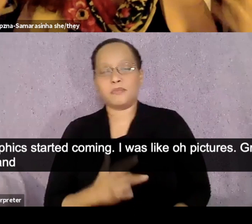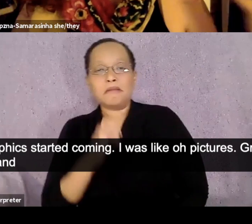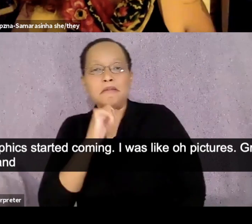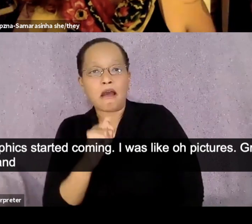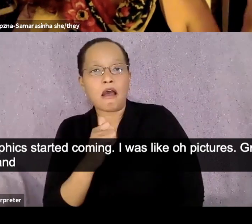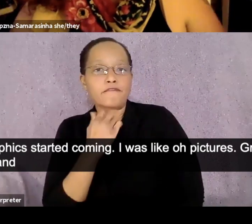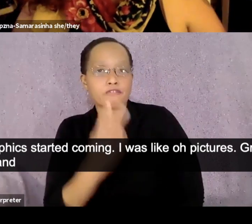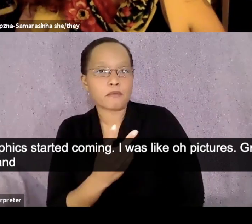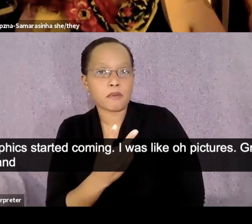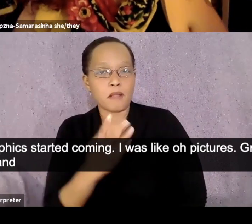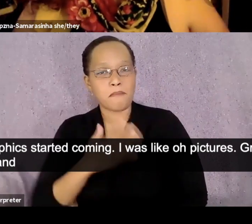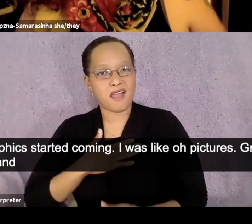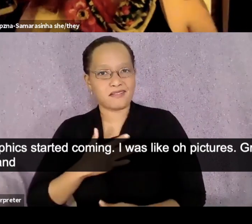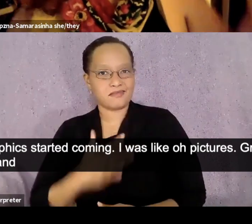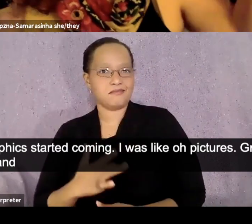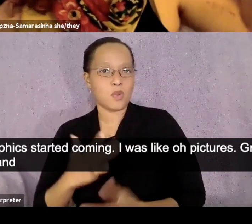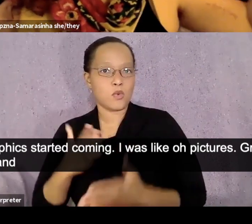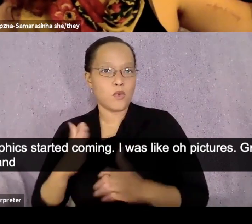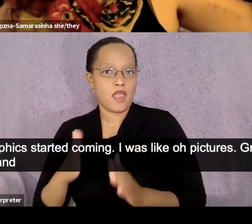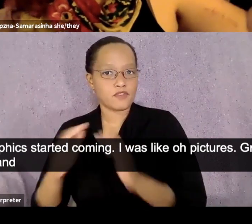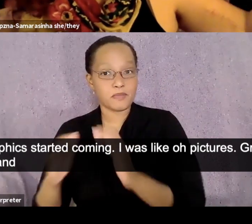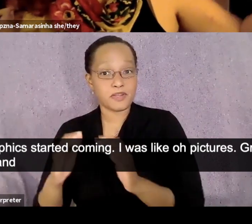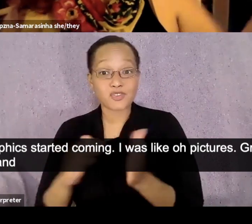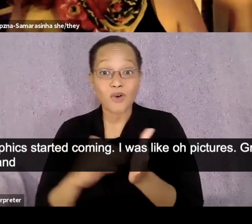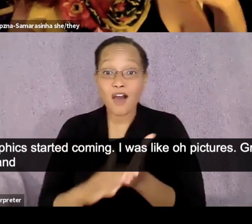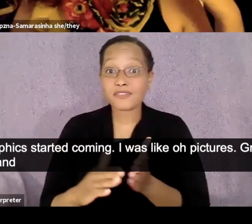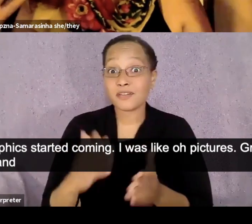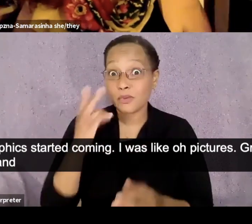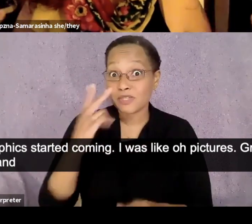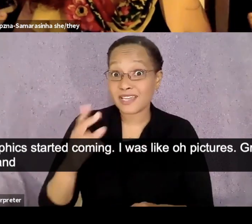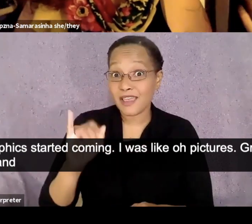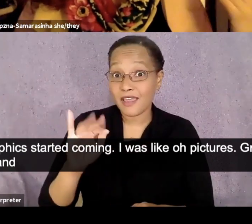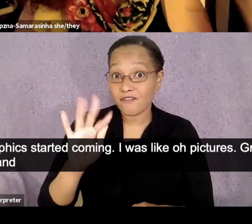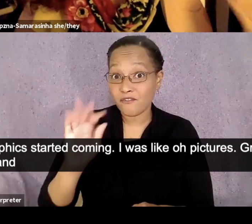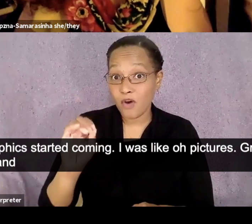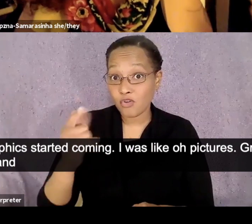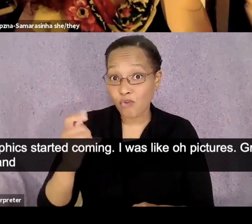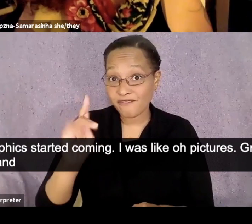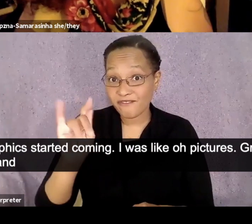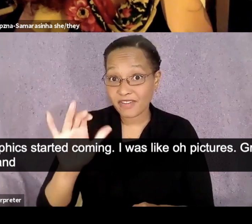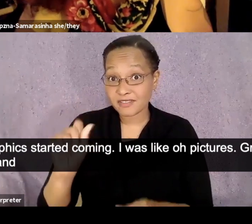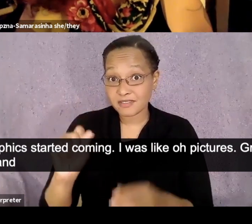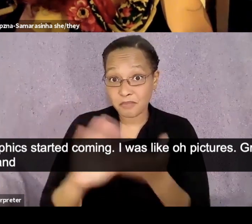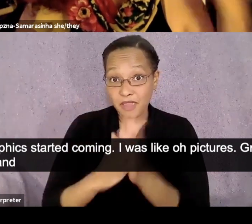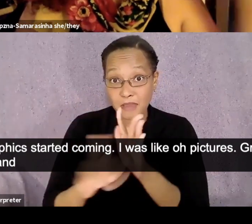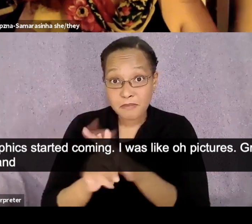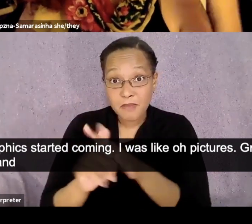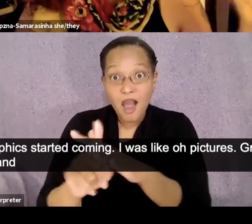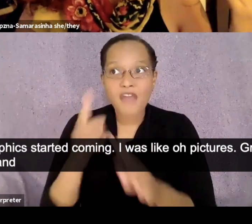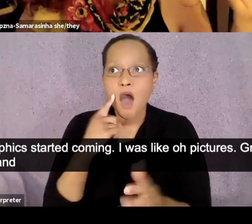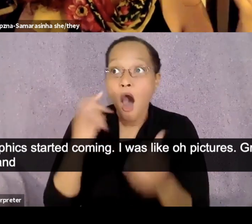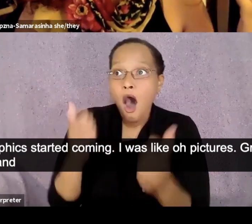For me, when infographics started coming, I was like, oh, pictures, great. And then it's been an active act of solidarity to be like,